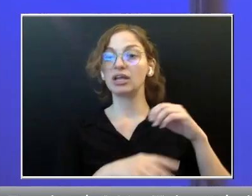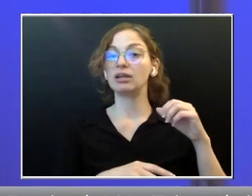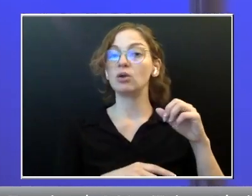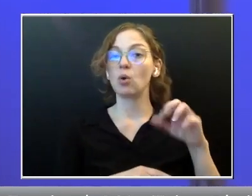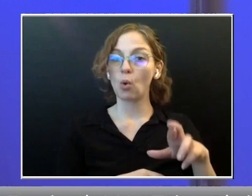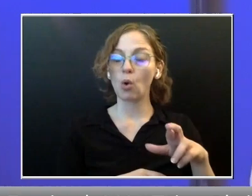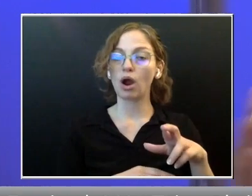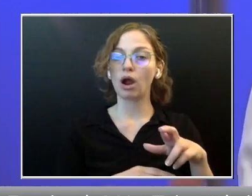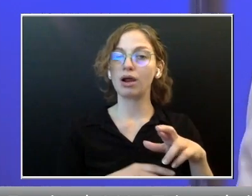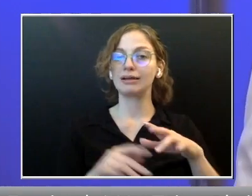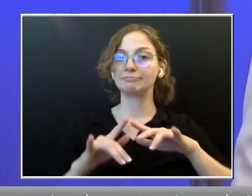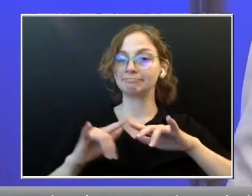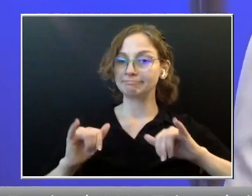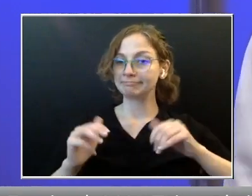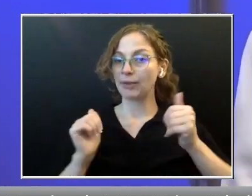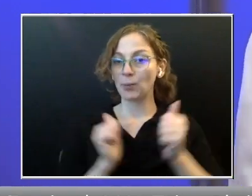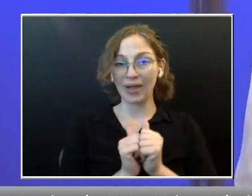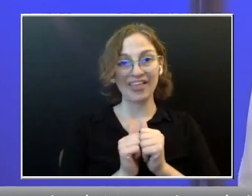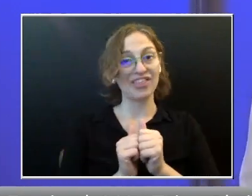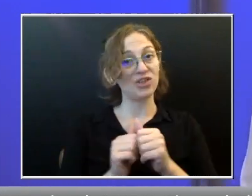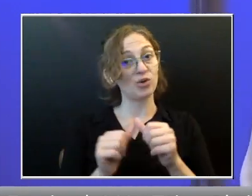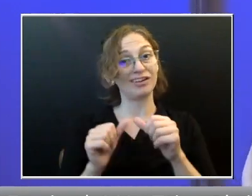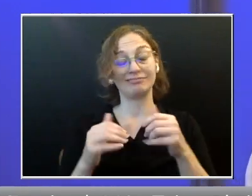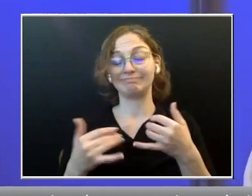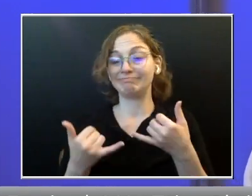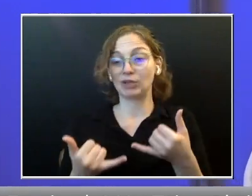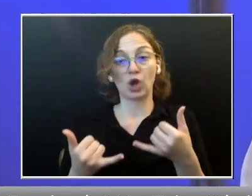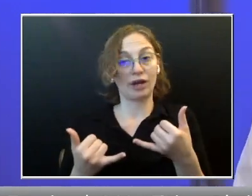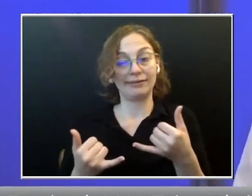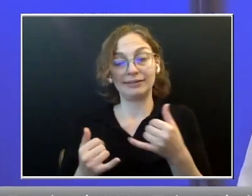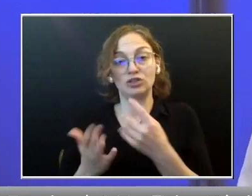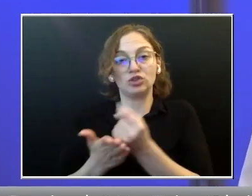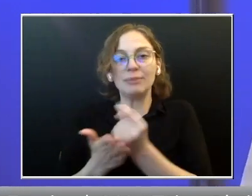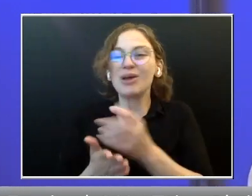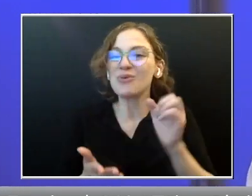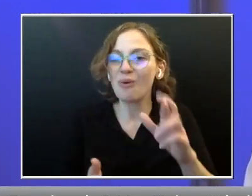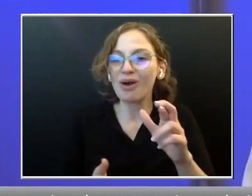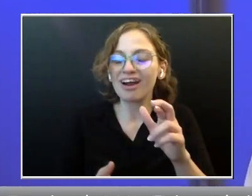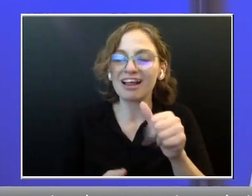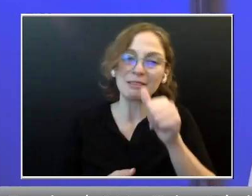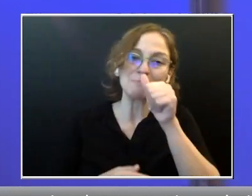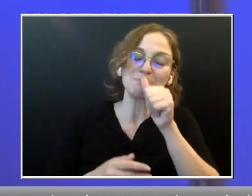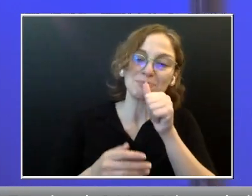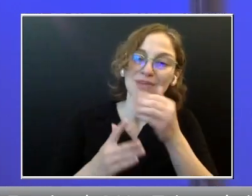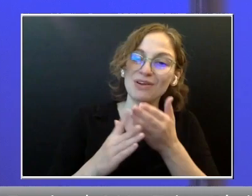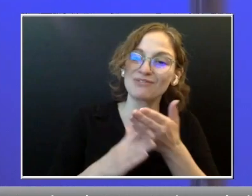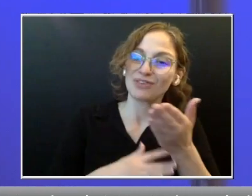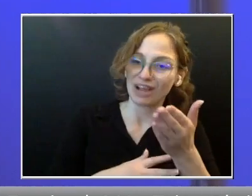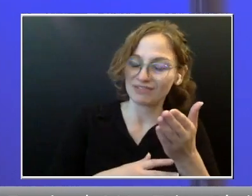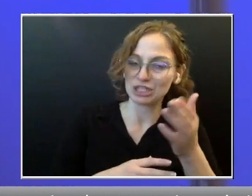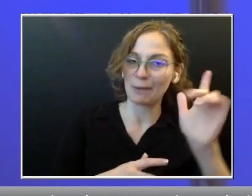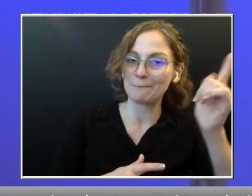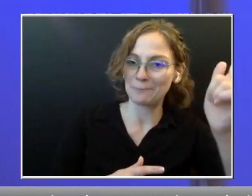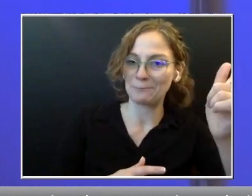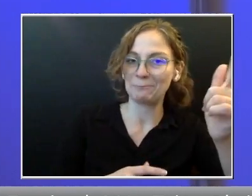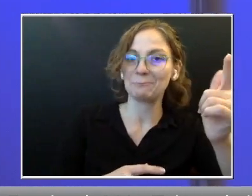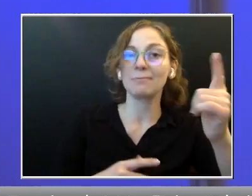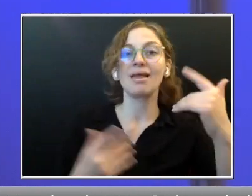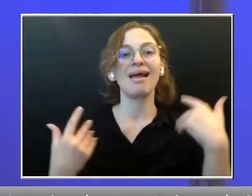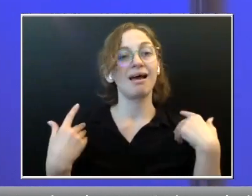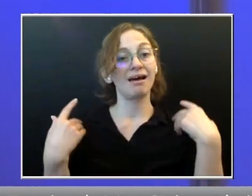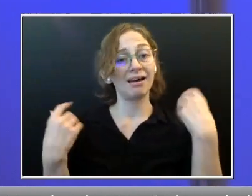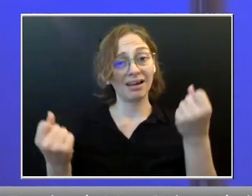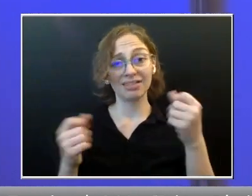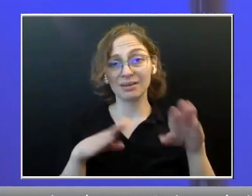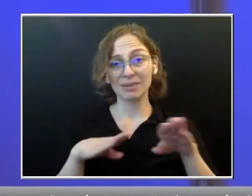cancer treatment, or even in the survivorship period like she's in now, that healthy behaviors is always where we